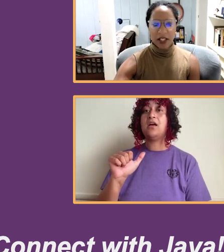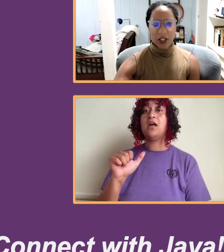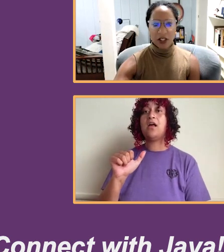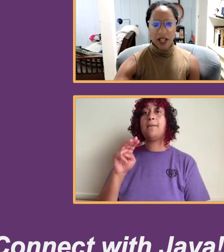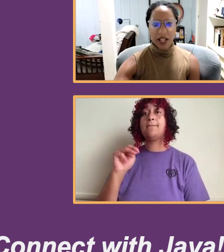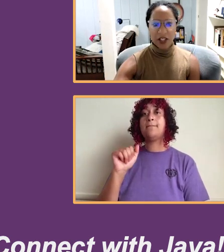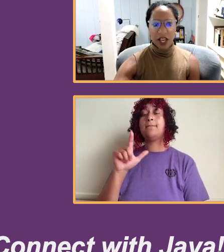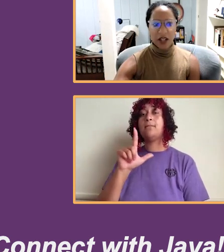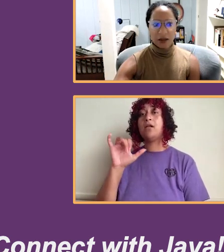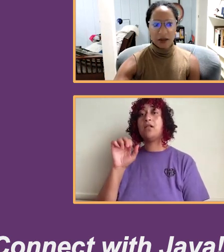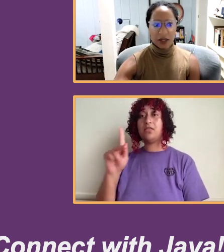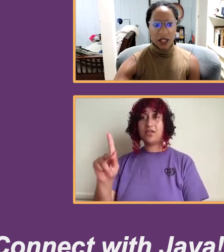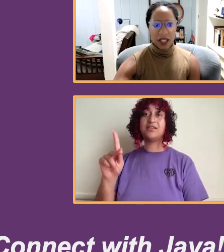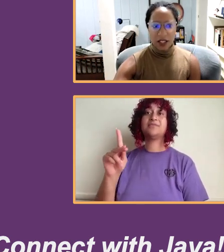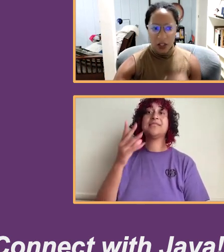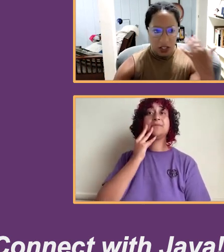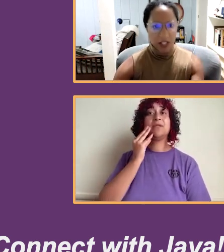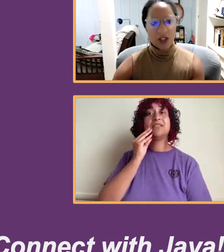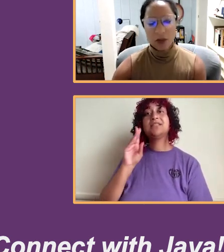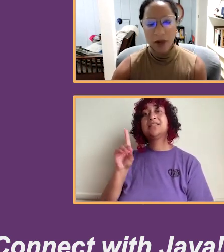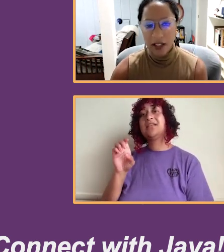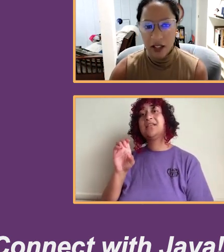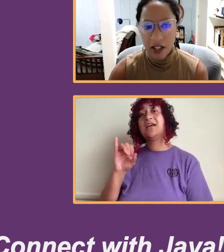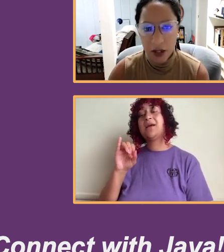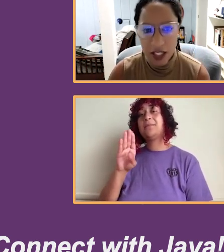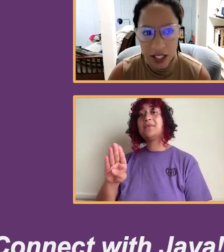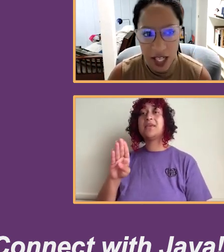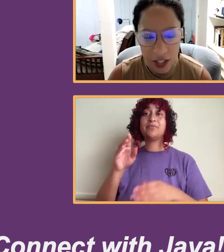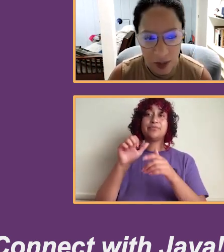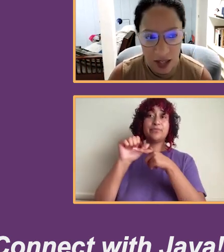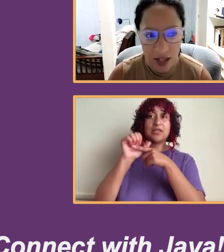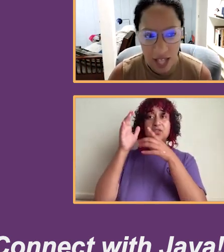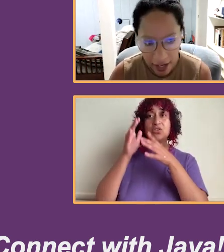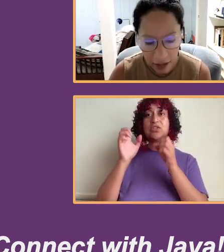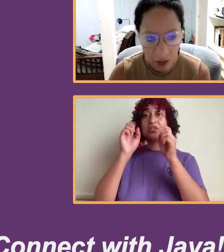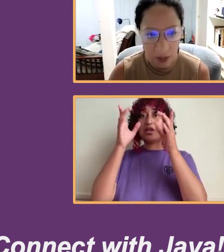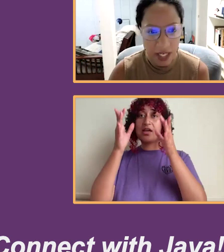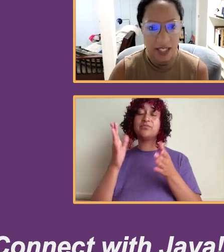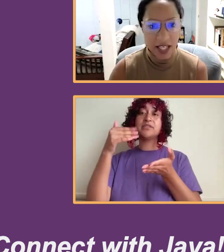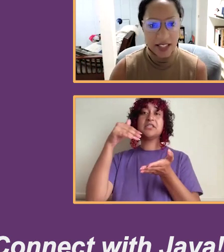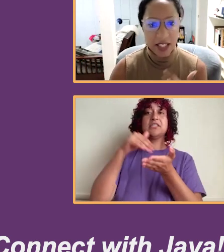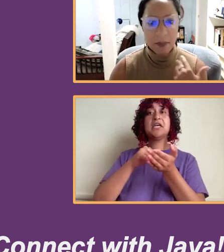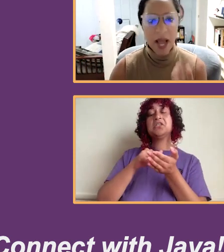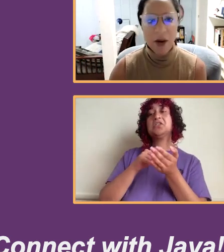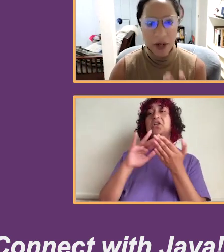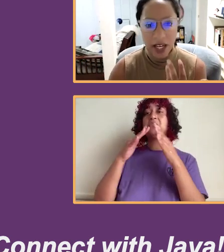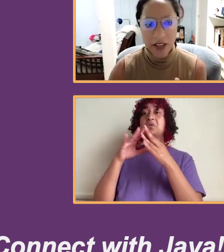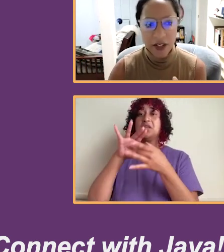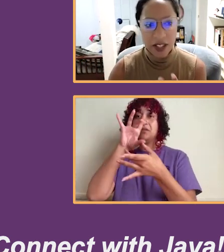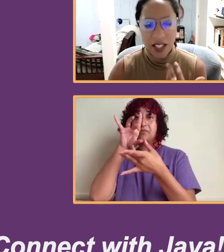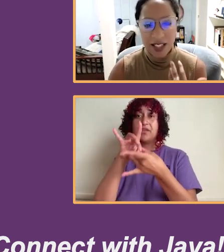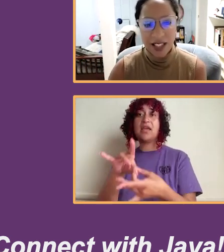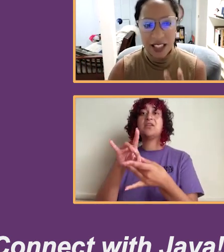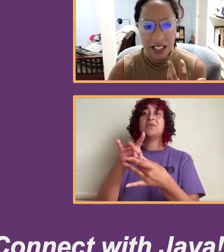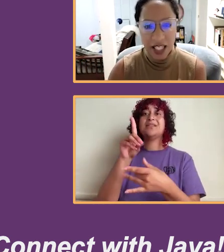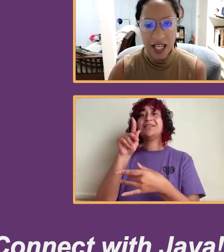DEIB practitioner and educator. She centers her practice on community engagement, data-informed insights, and empowering